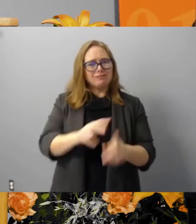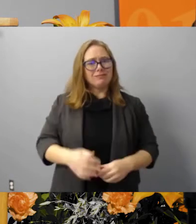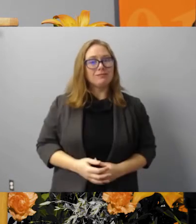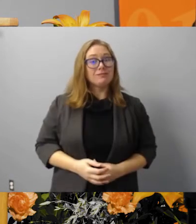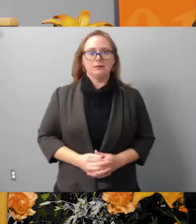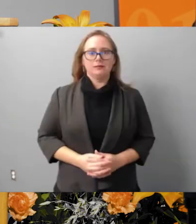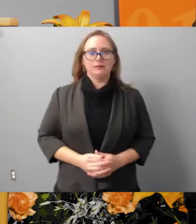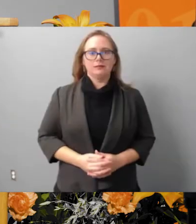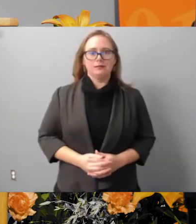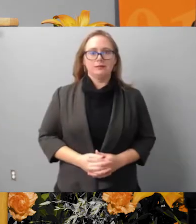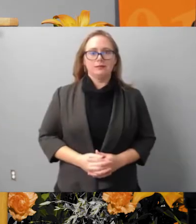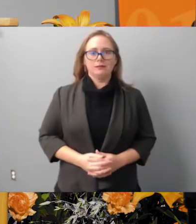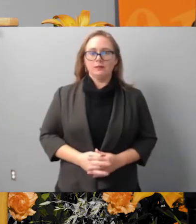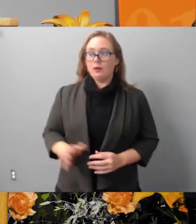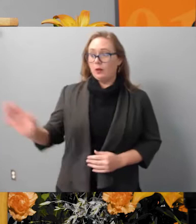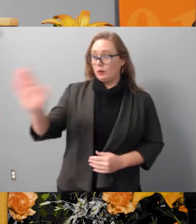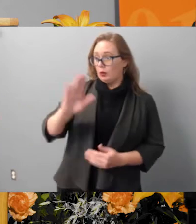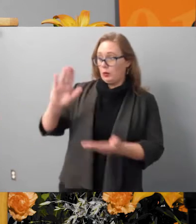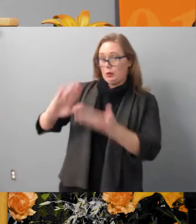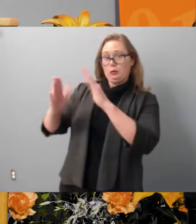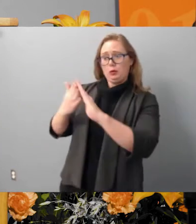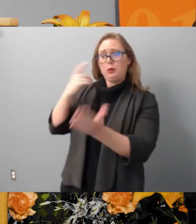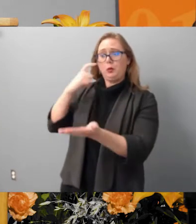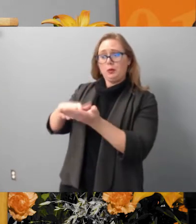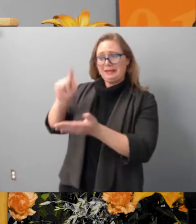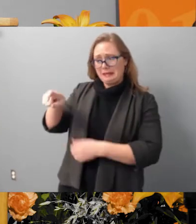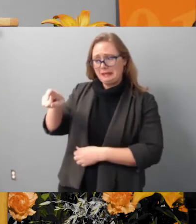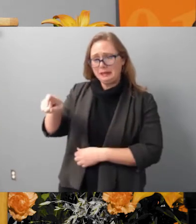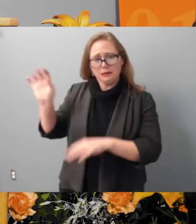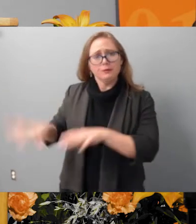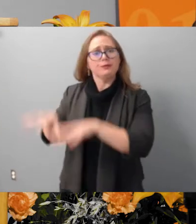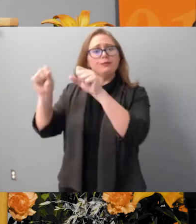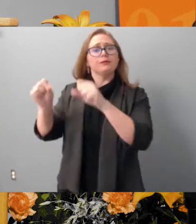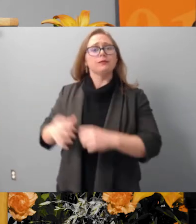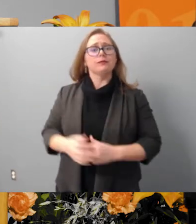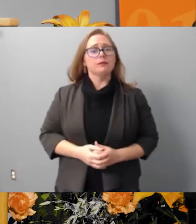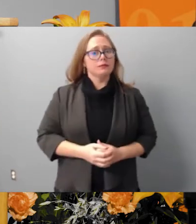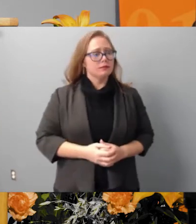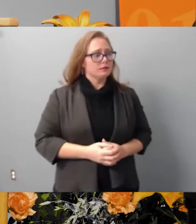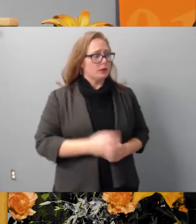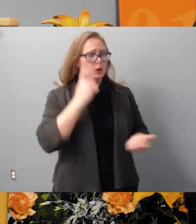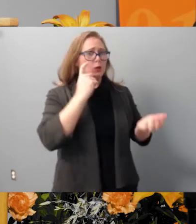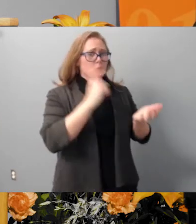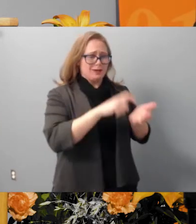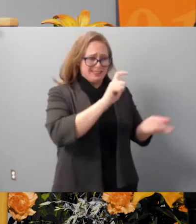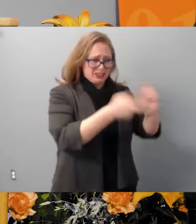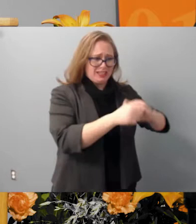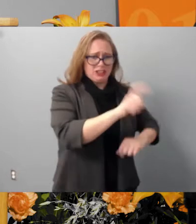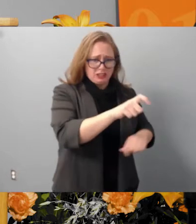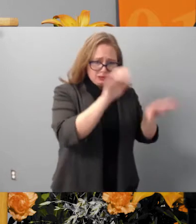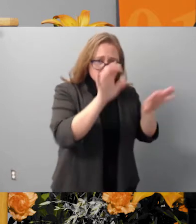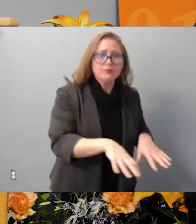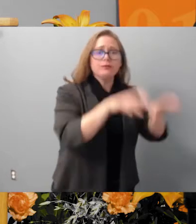out into your community, be the person who society needs. Be the change that we